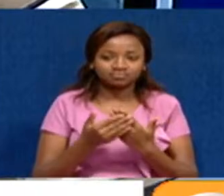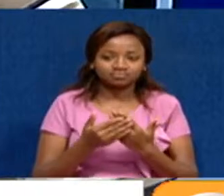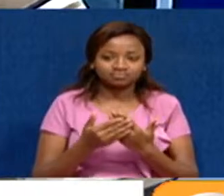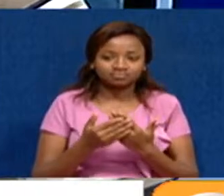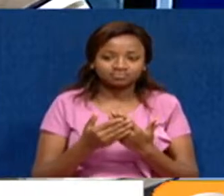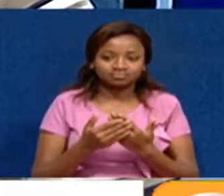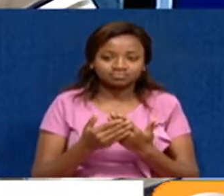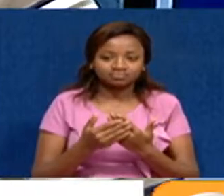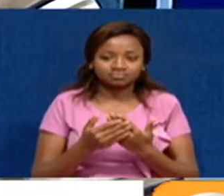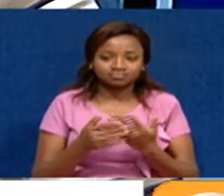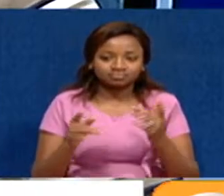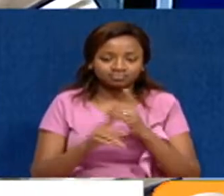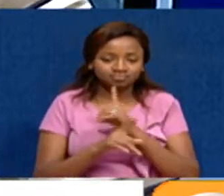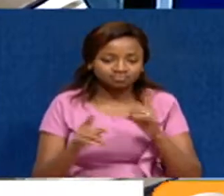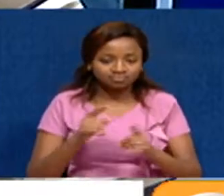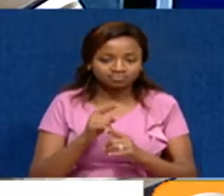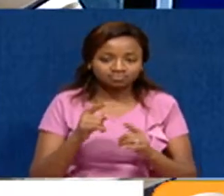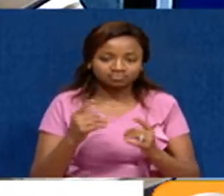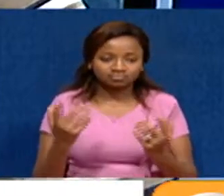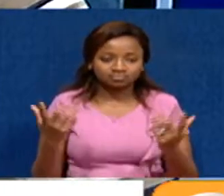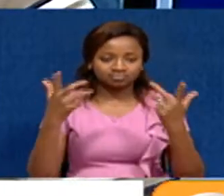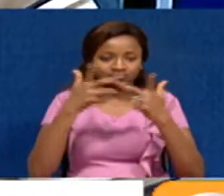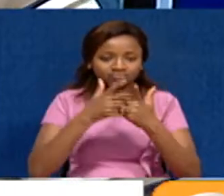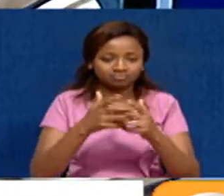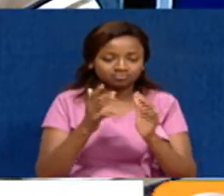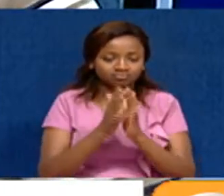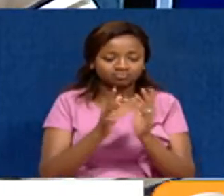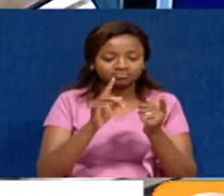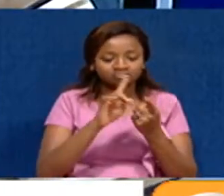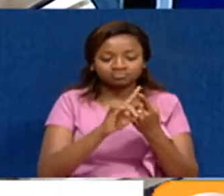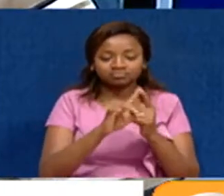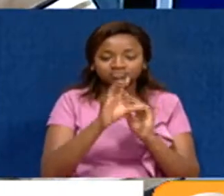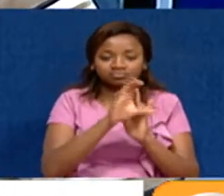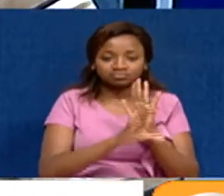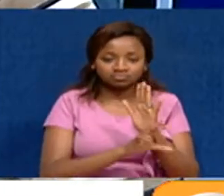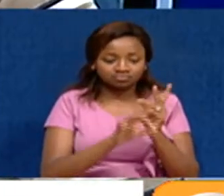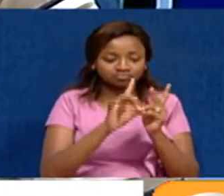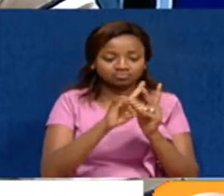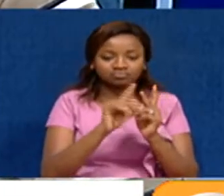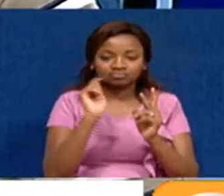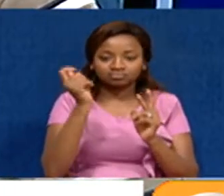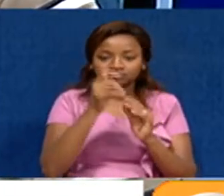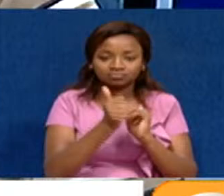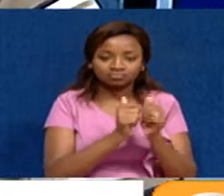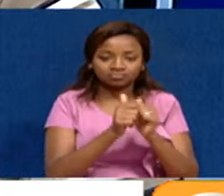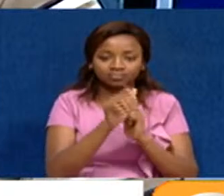the constitution in line with the Kenya Sports Act, because some of these things